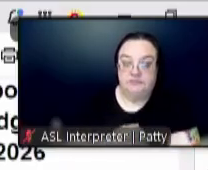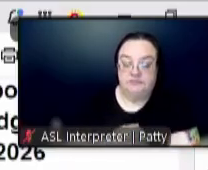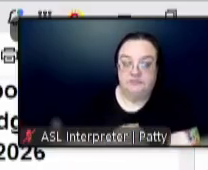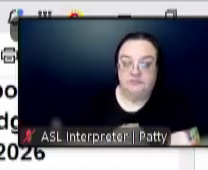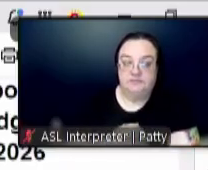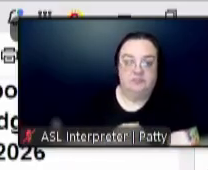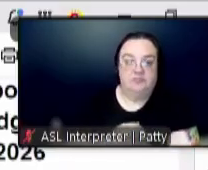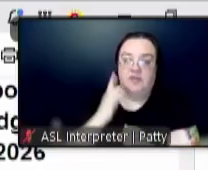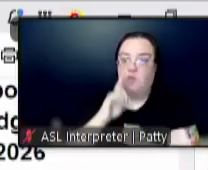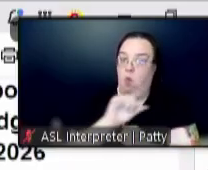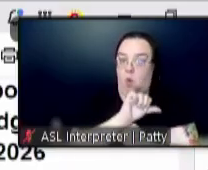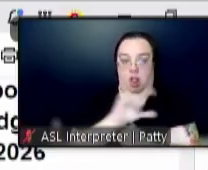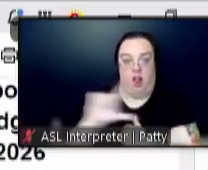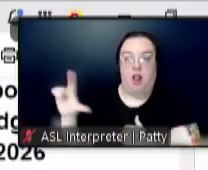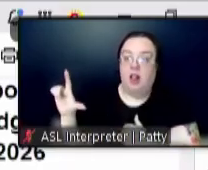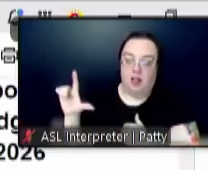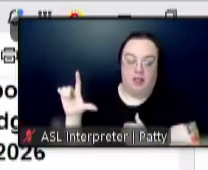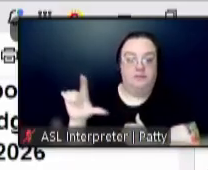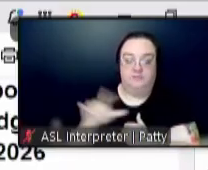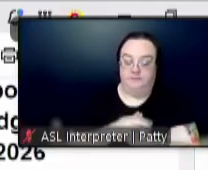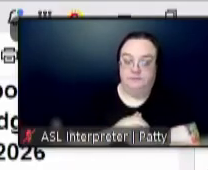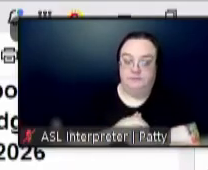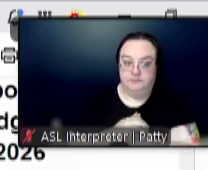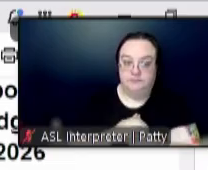across the board.